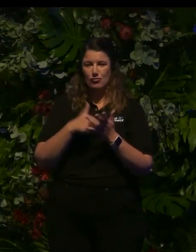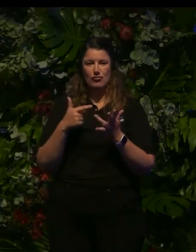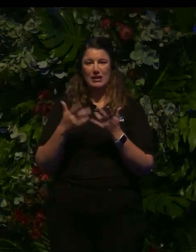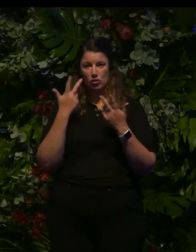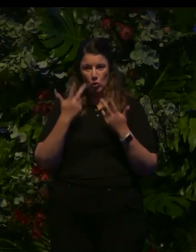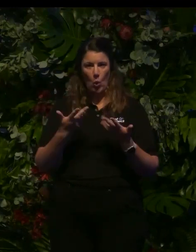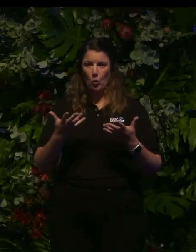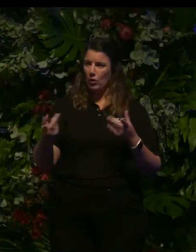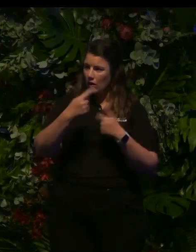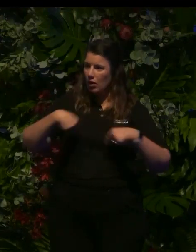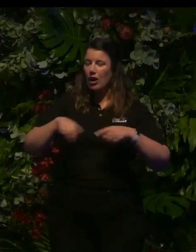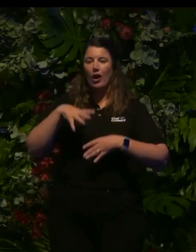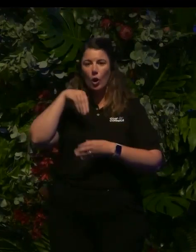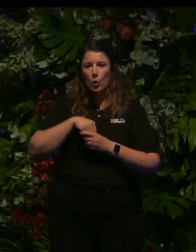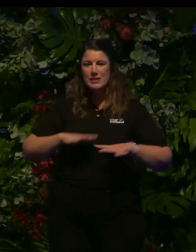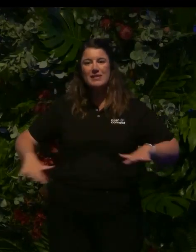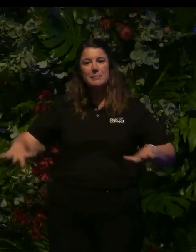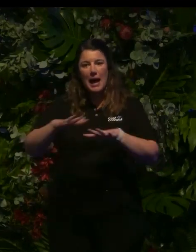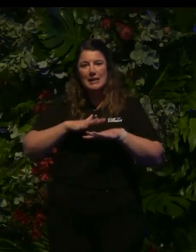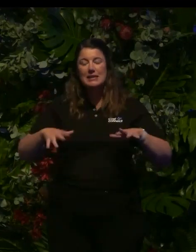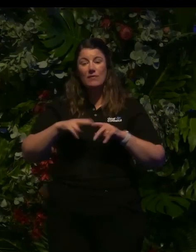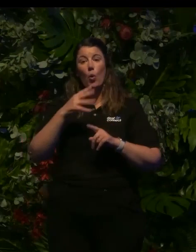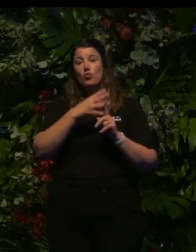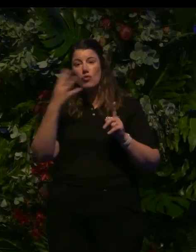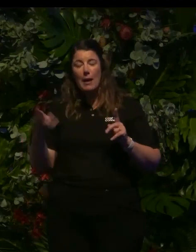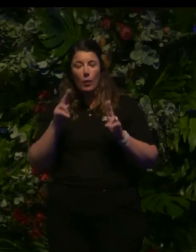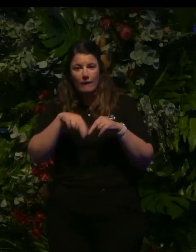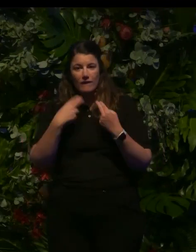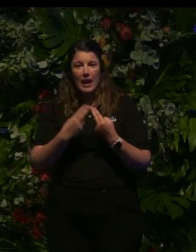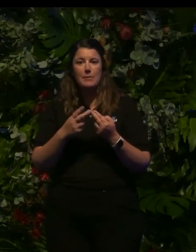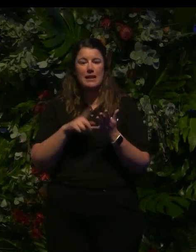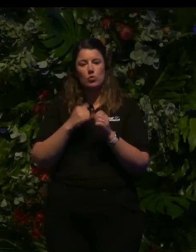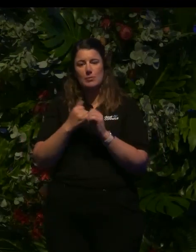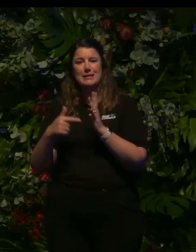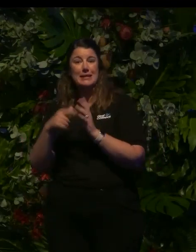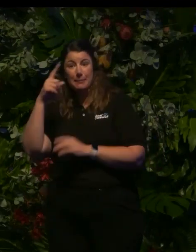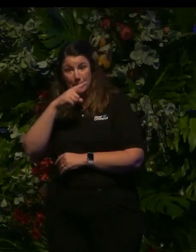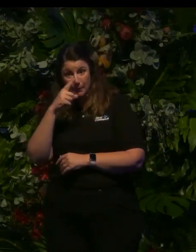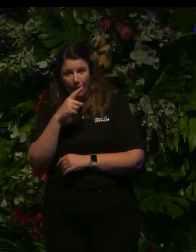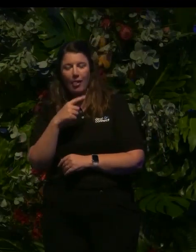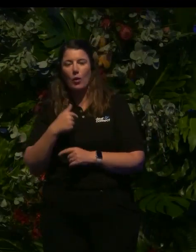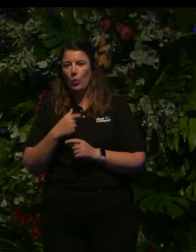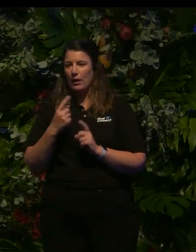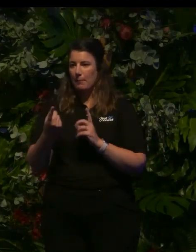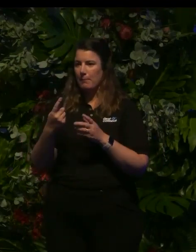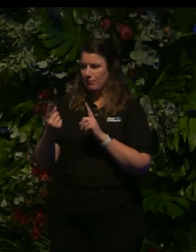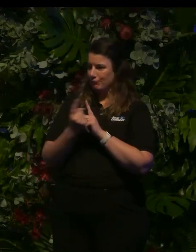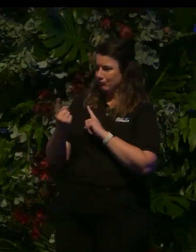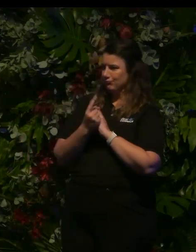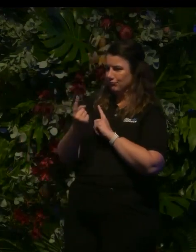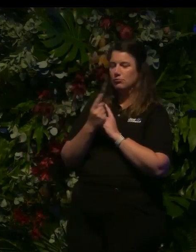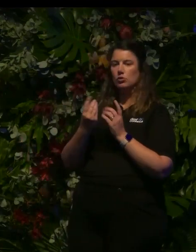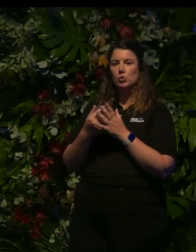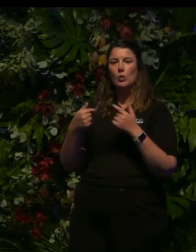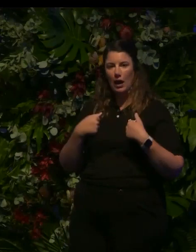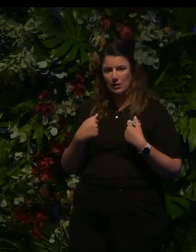promote inclusive spaces for rainbow family and LGBTIQ people. We become a model. But then that